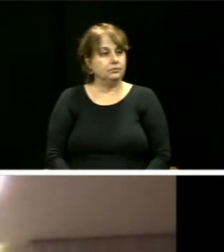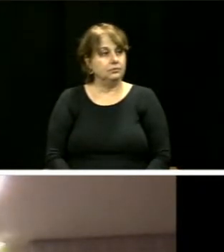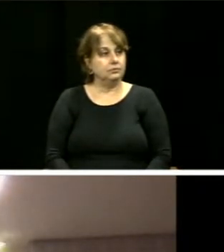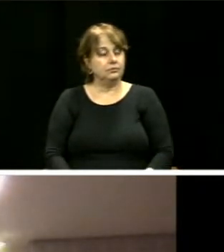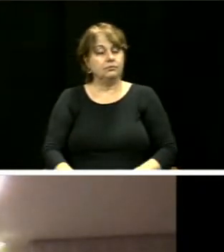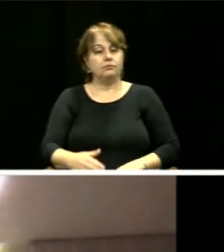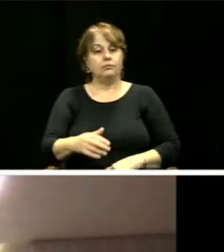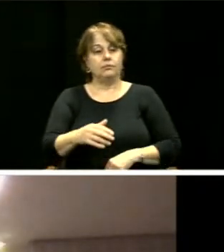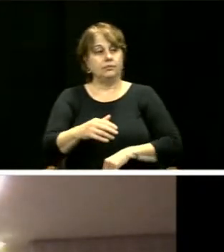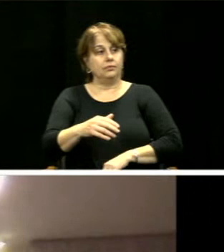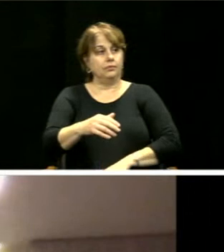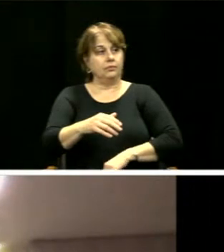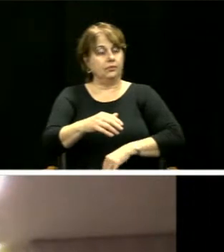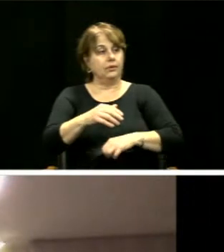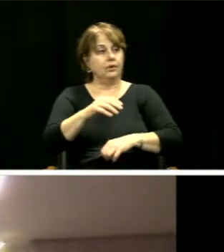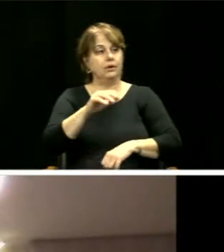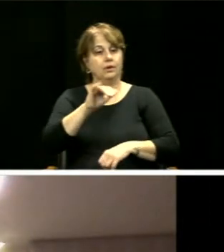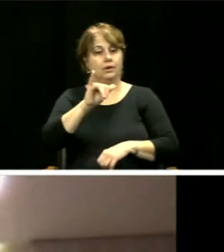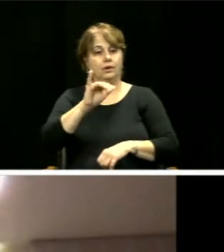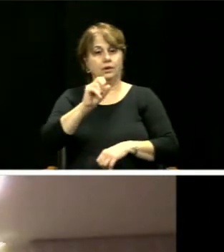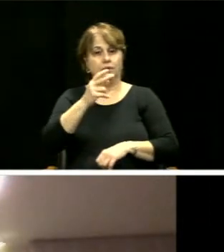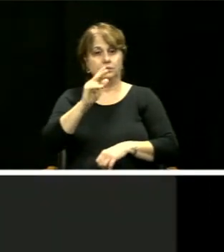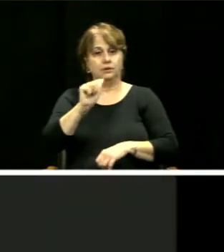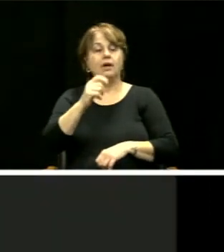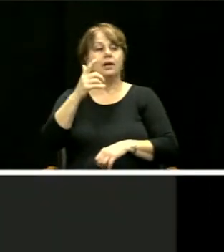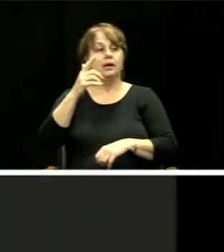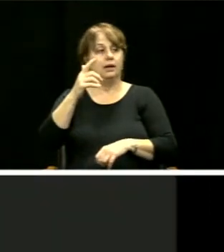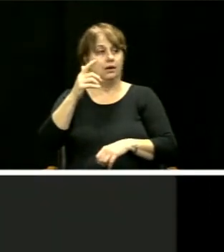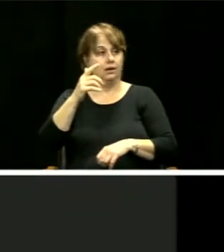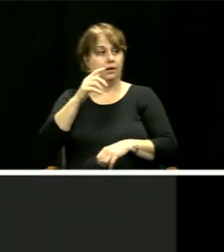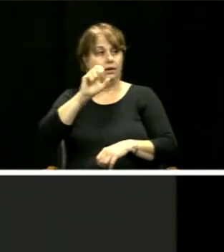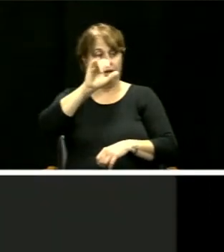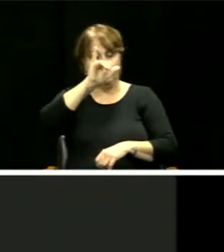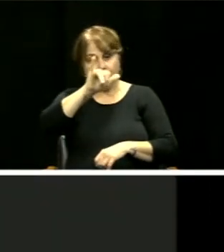Thank you. I am now going to go ahead and unmute Terry.